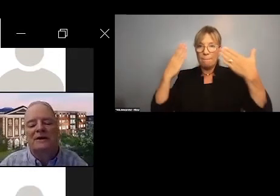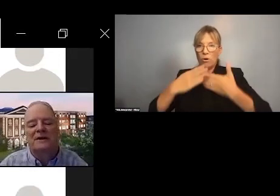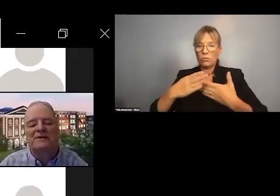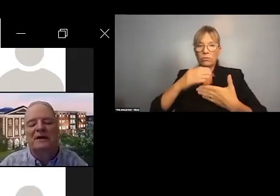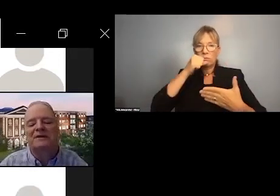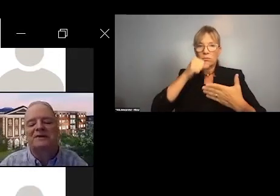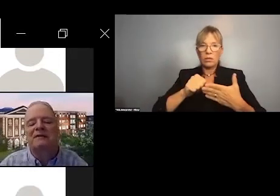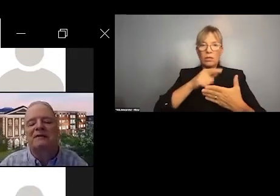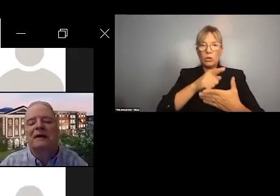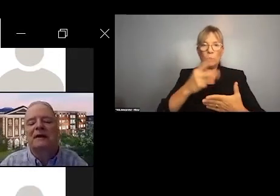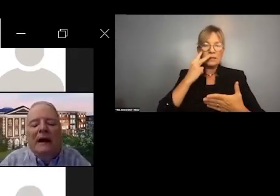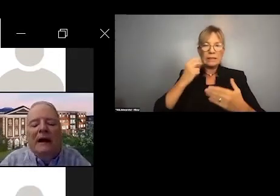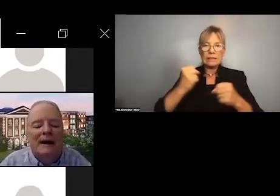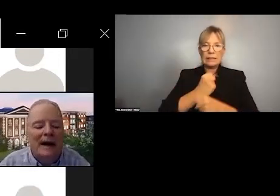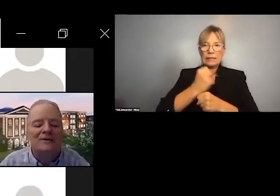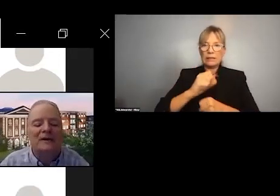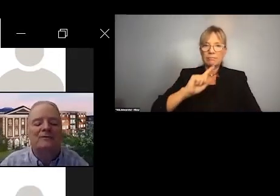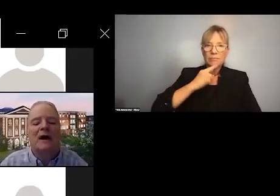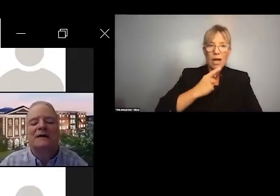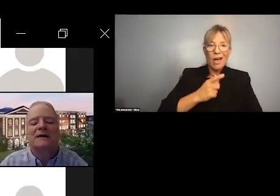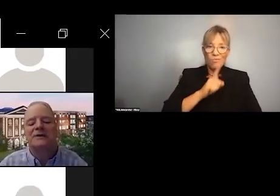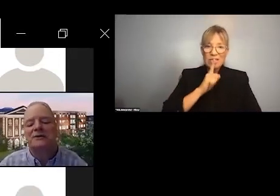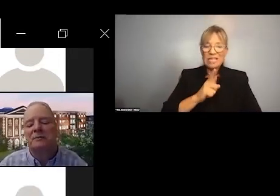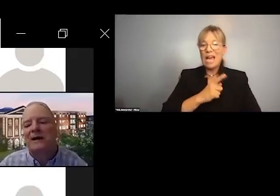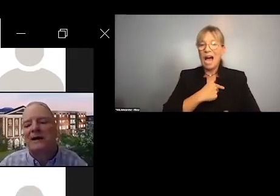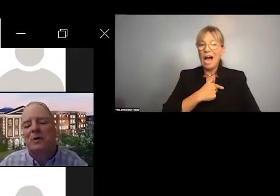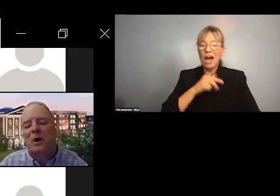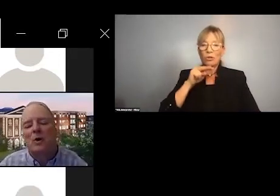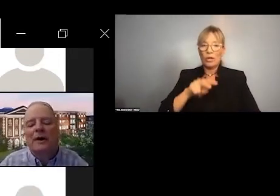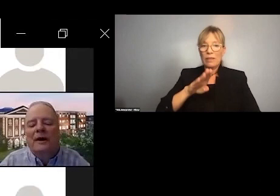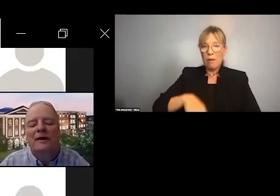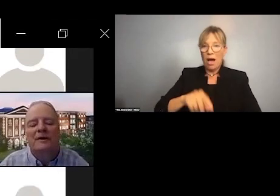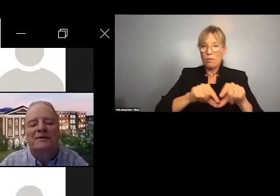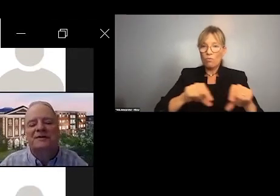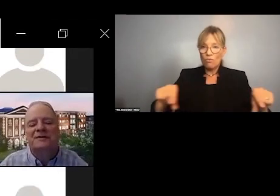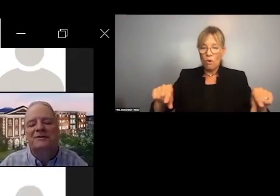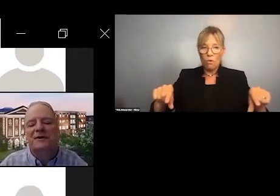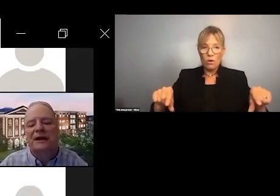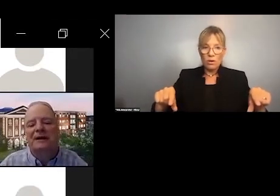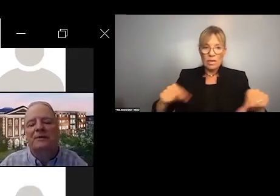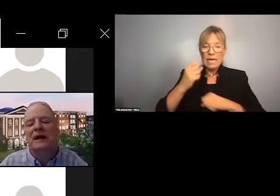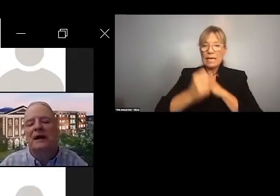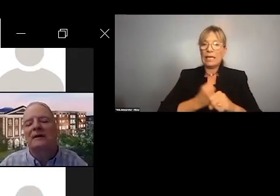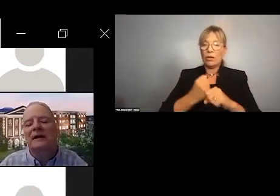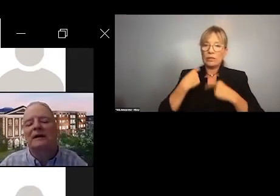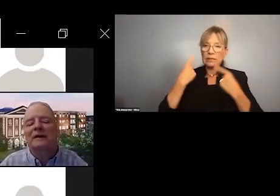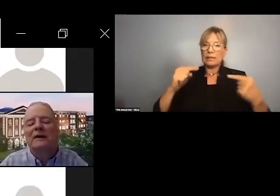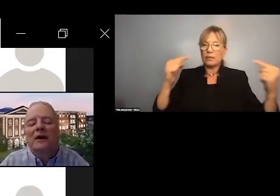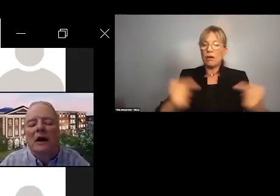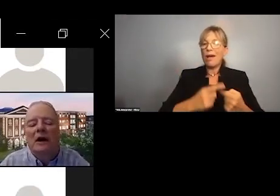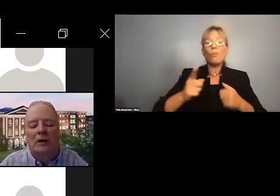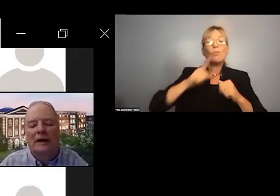what are statistically significant. And I'd actually draw attention to the bottom row, years since injury. It was